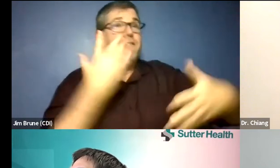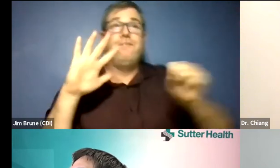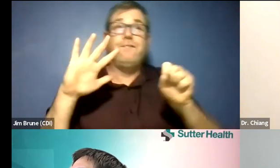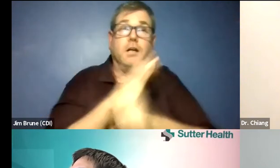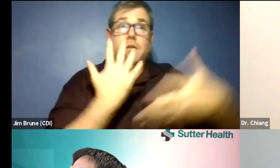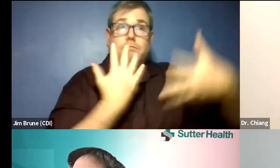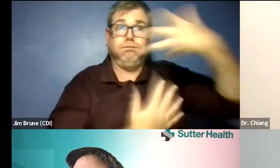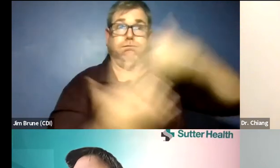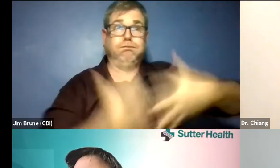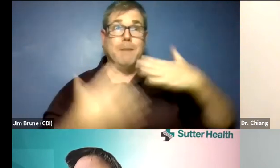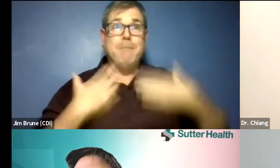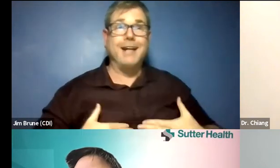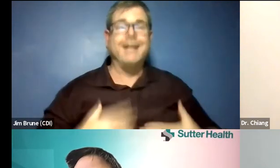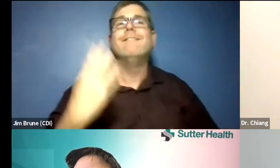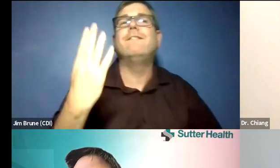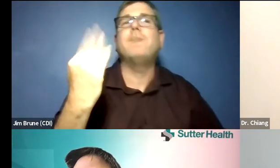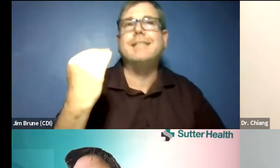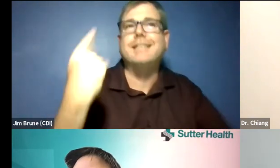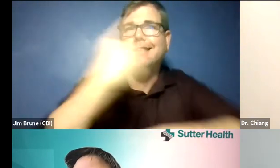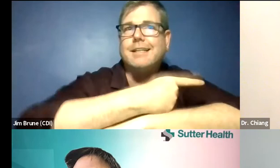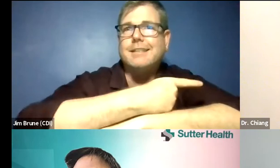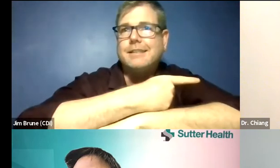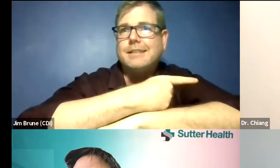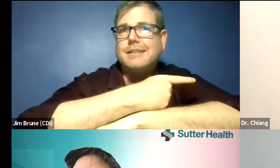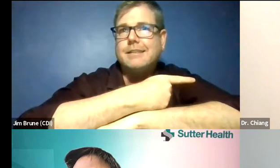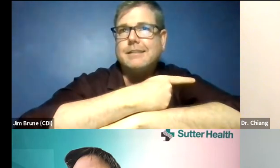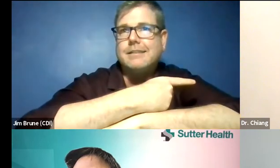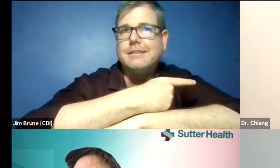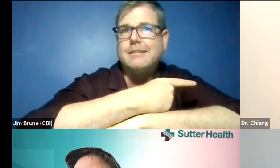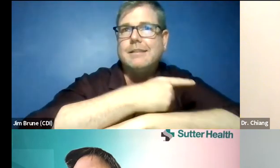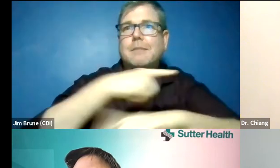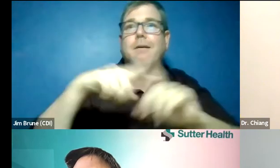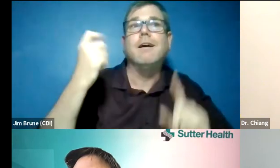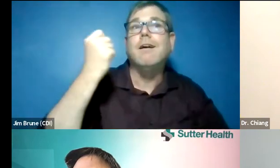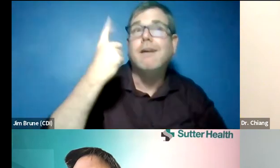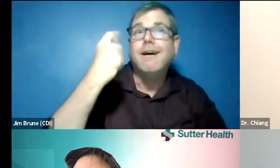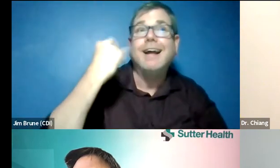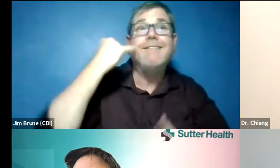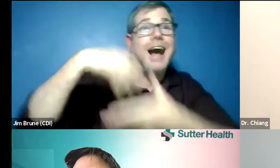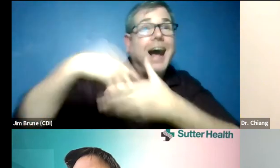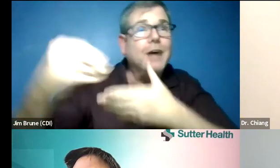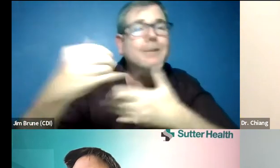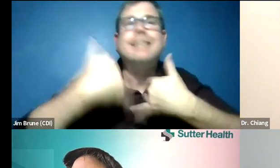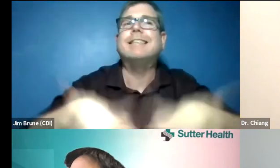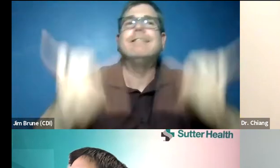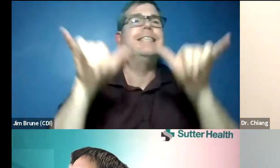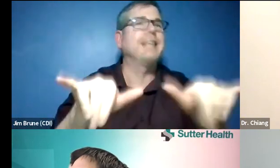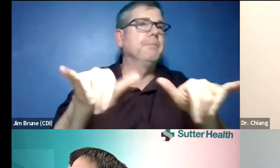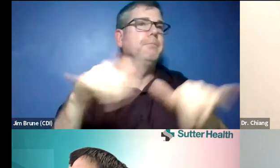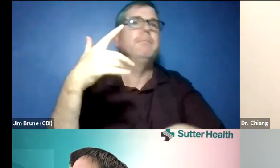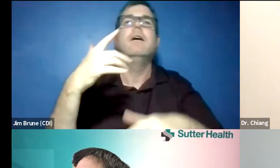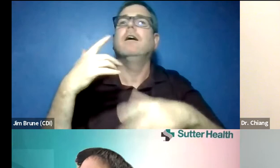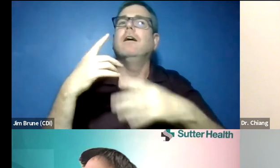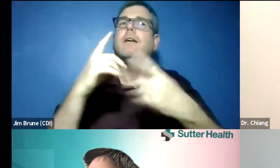hands. And so, you know, I would definitely, if you're thinking, okay, I can't go